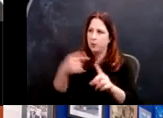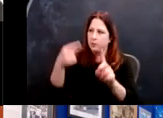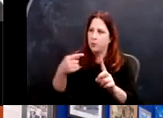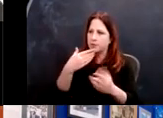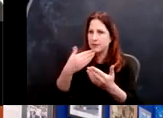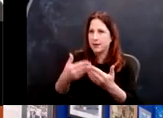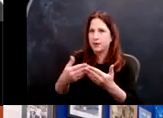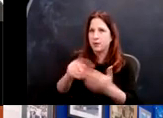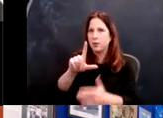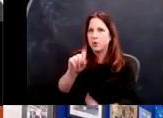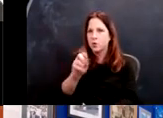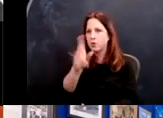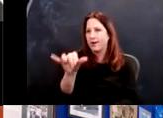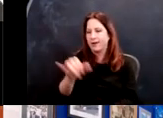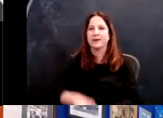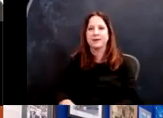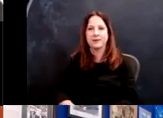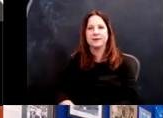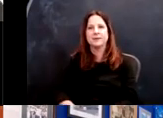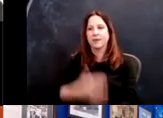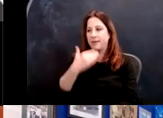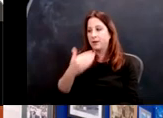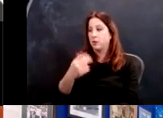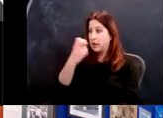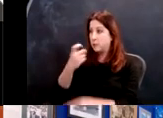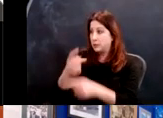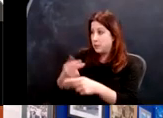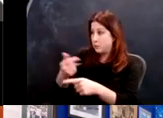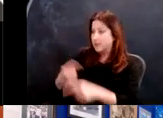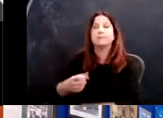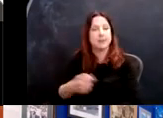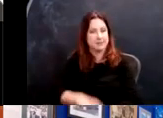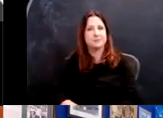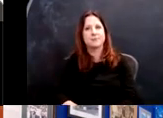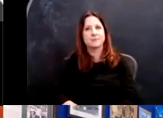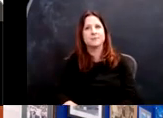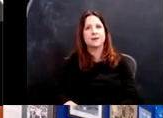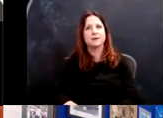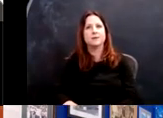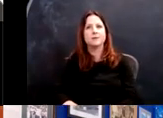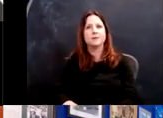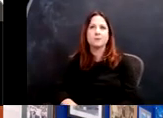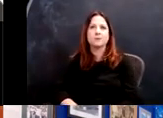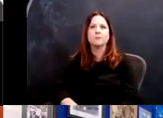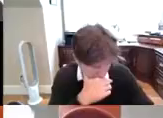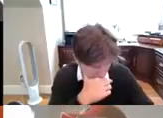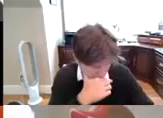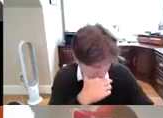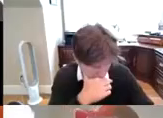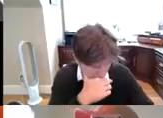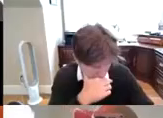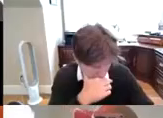Laura. I'm hoping saying your name correct, Laura. Thank you. Bettina, Perfect. I would, but one of the things